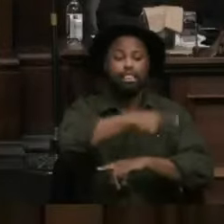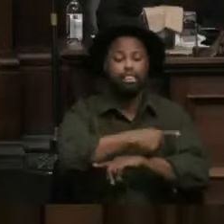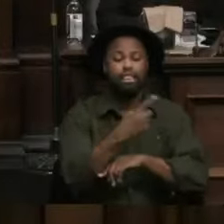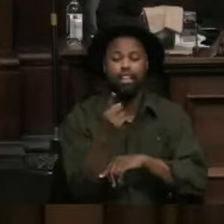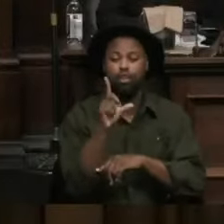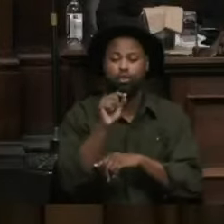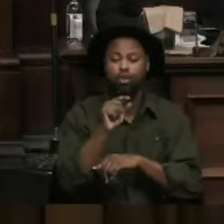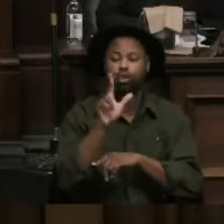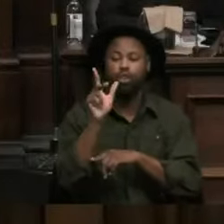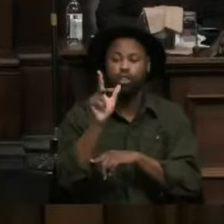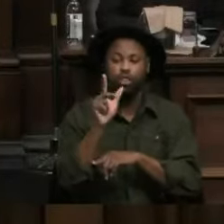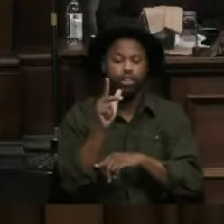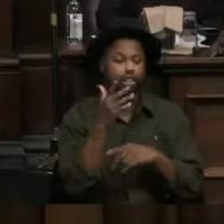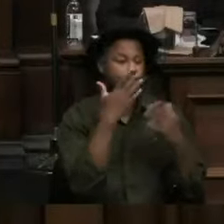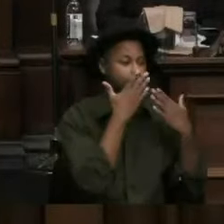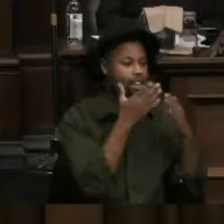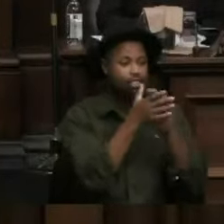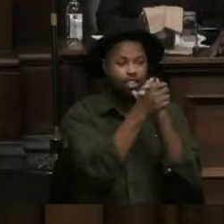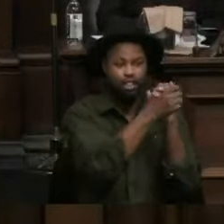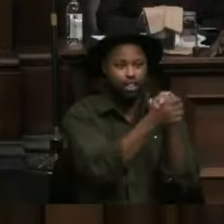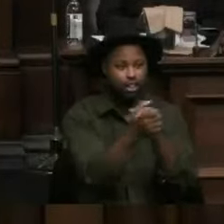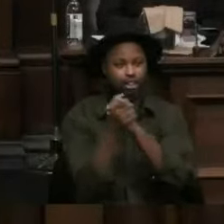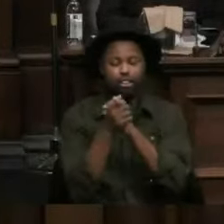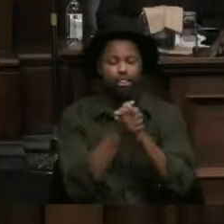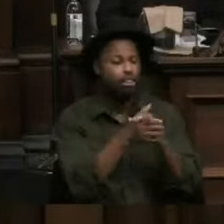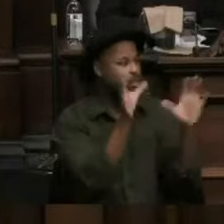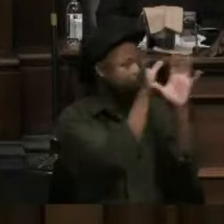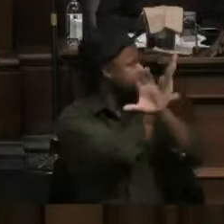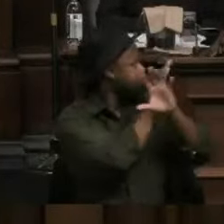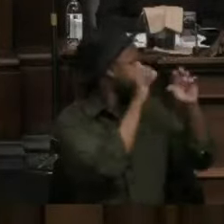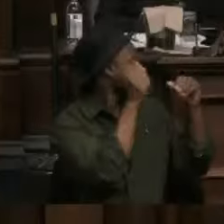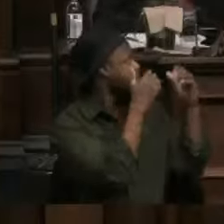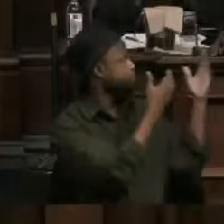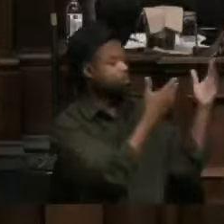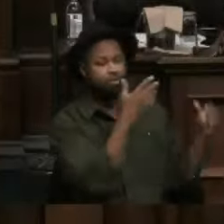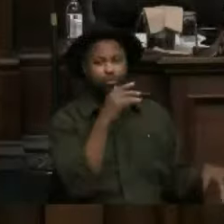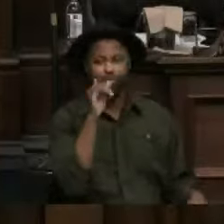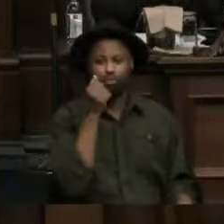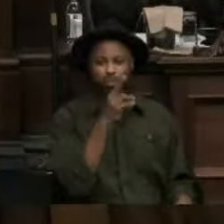2023, offer our thanks and congratulations to Miguel A. Melendez, Jr.